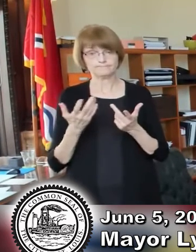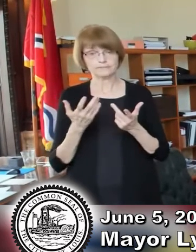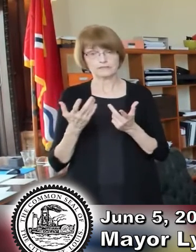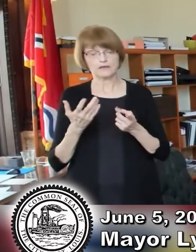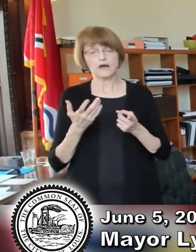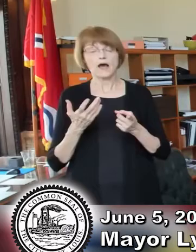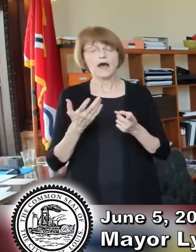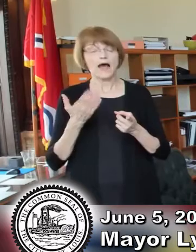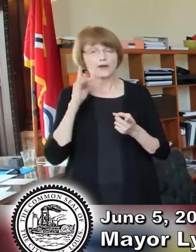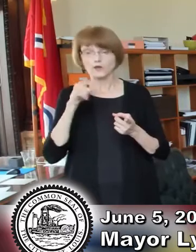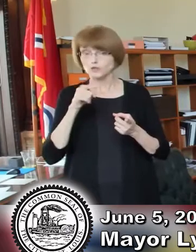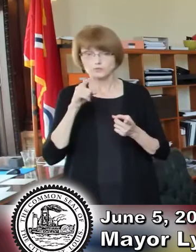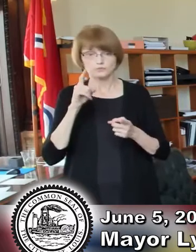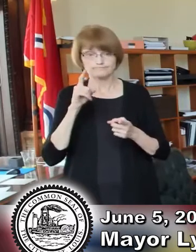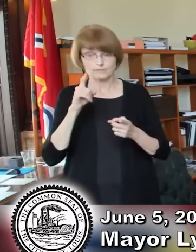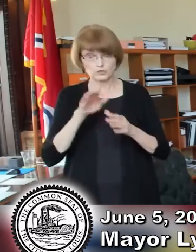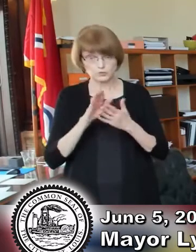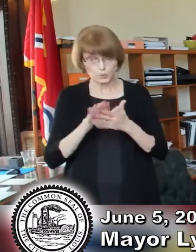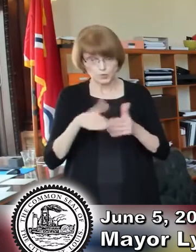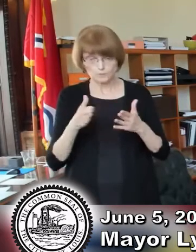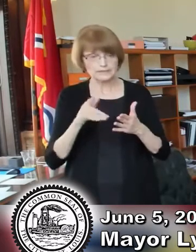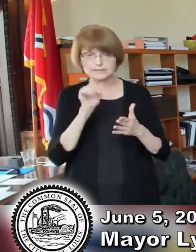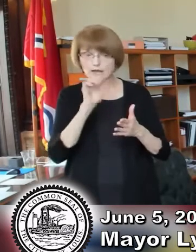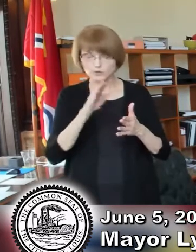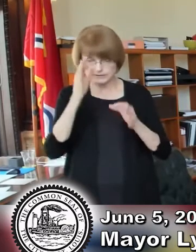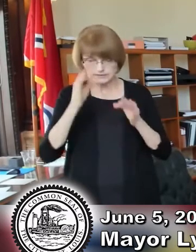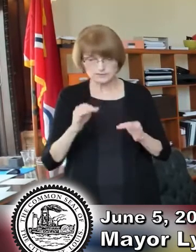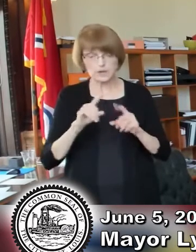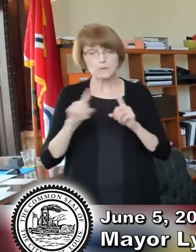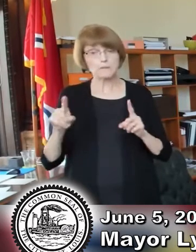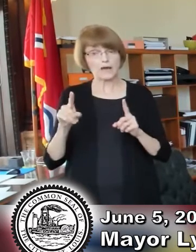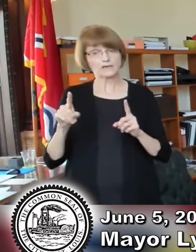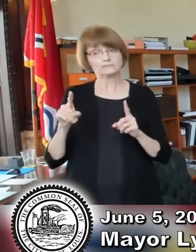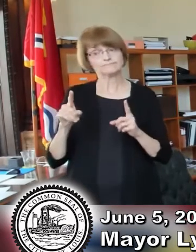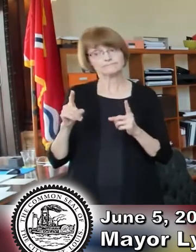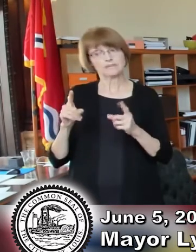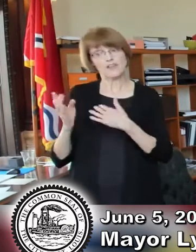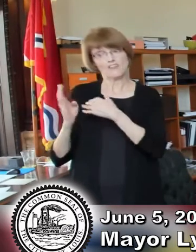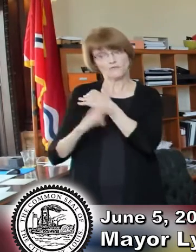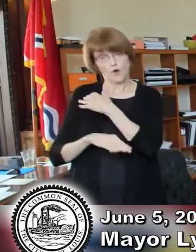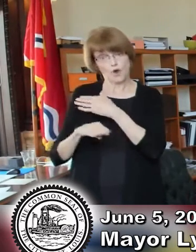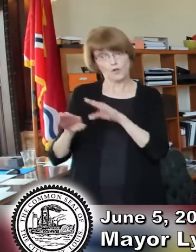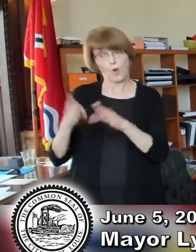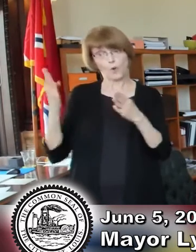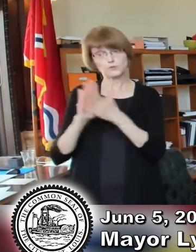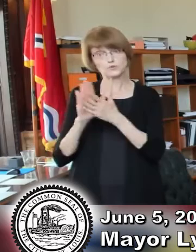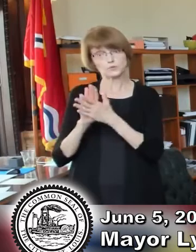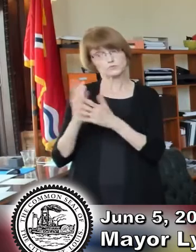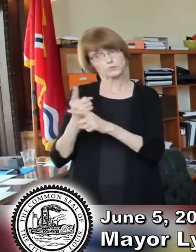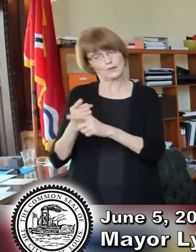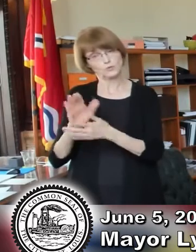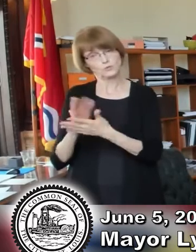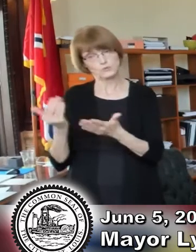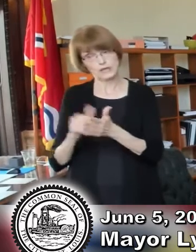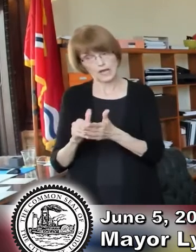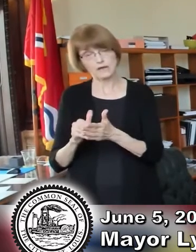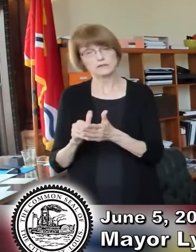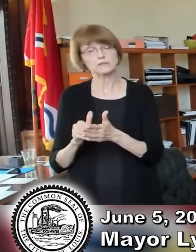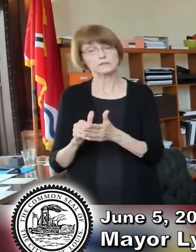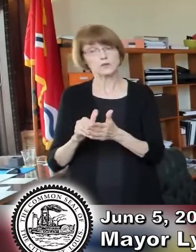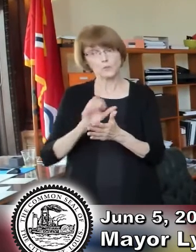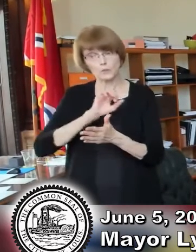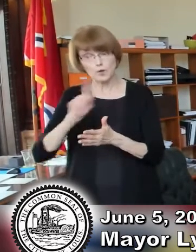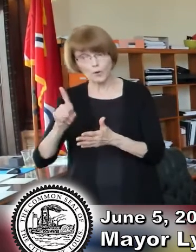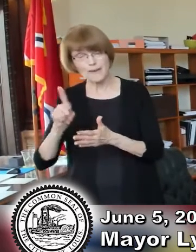to decide to open schools, but to open schools as usual again. Do the students really have to physical distance to stay